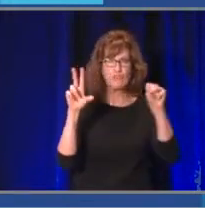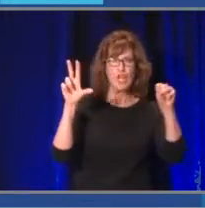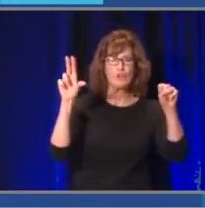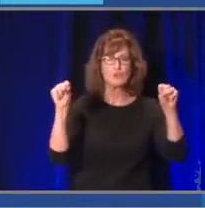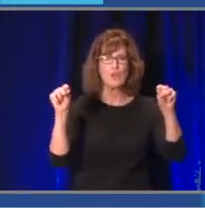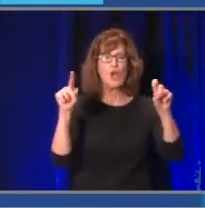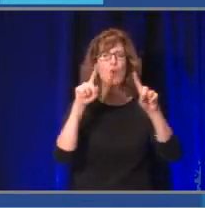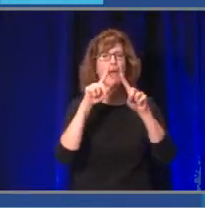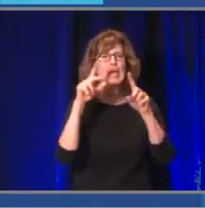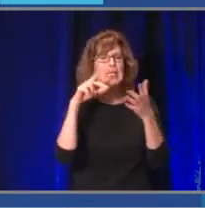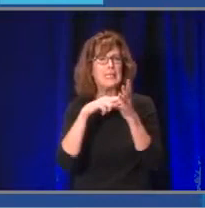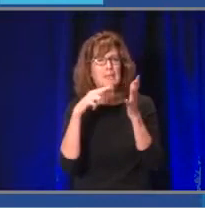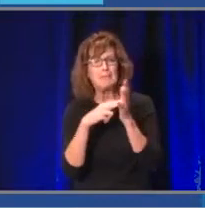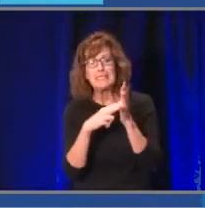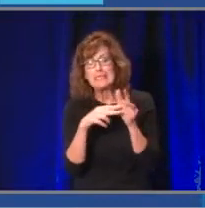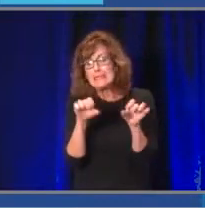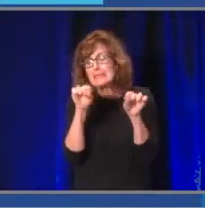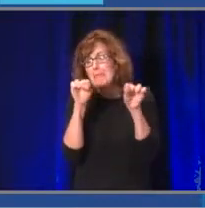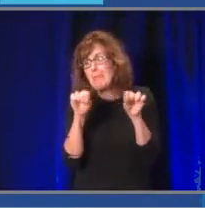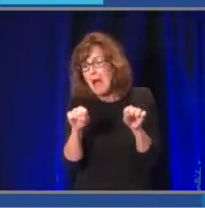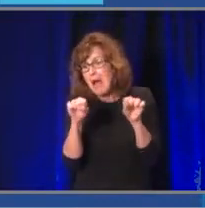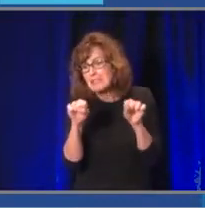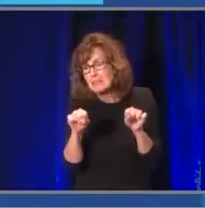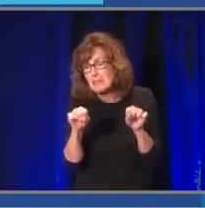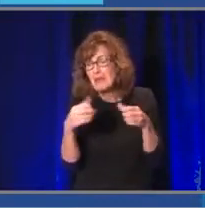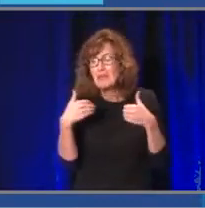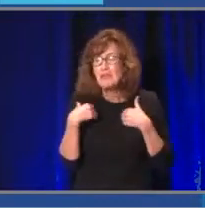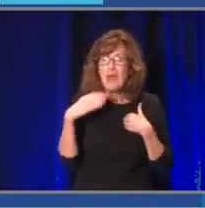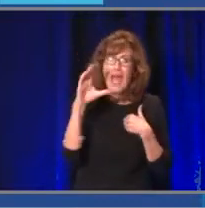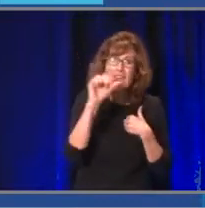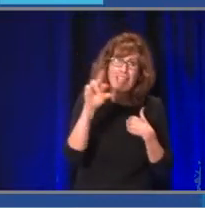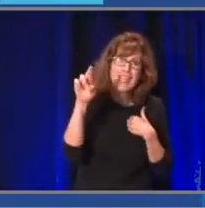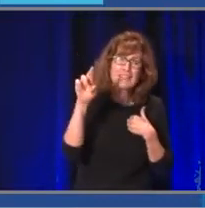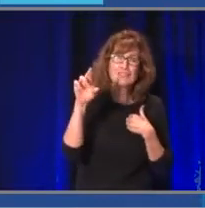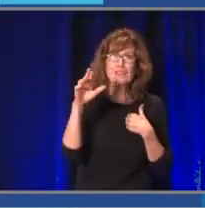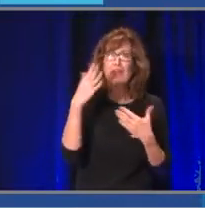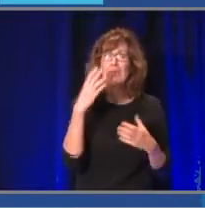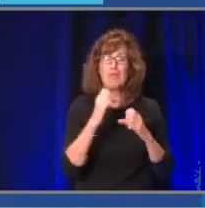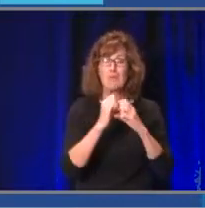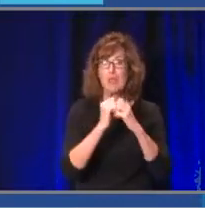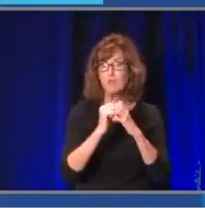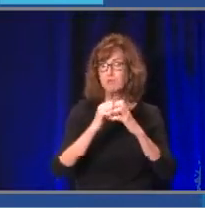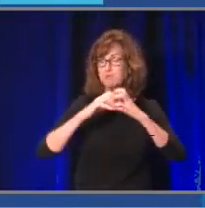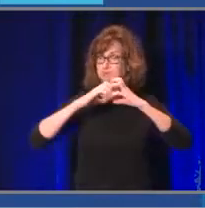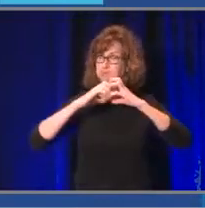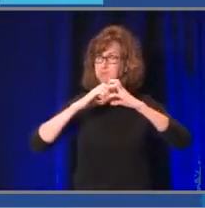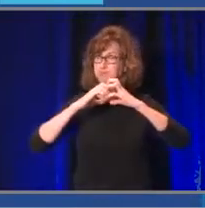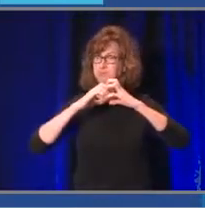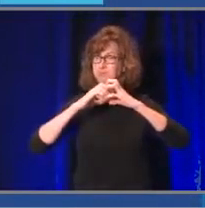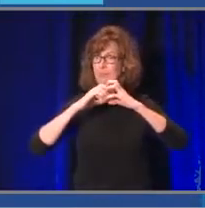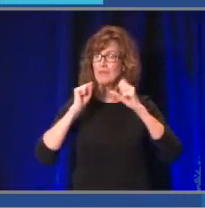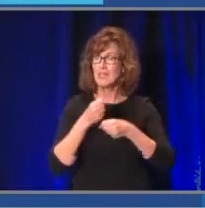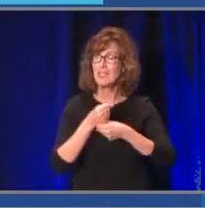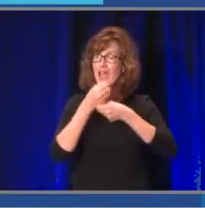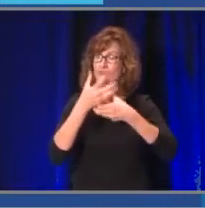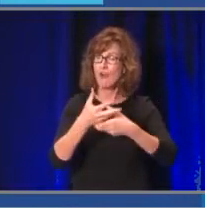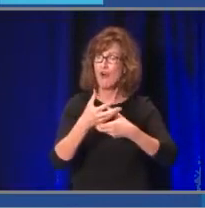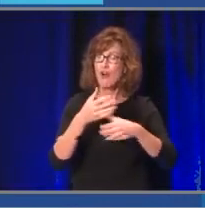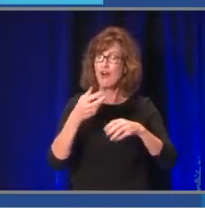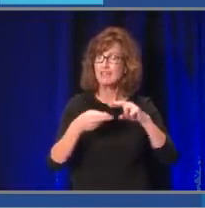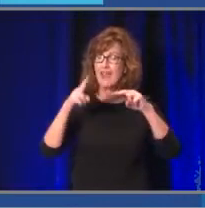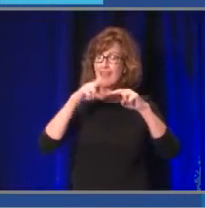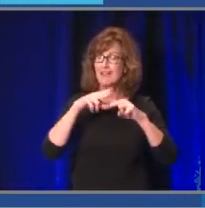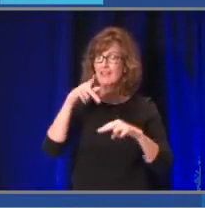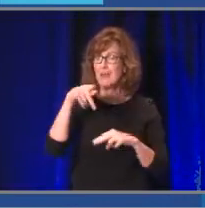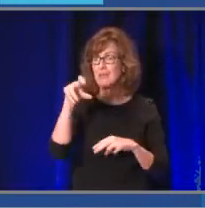could involve cancer, but it could be other things. Inflammation can lead to an elevated PSA. Having just a very, very large